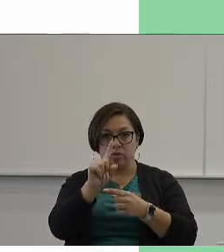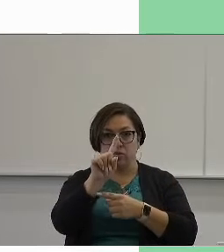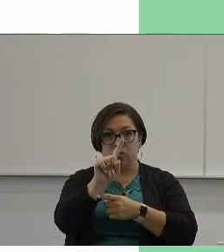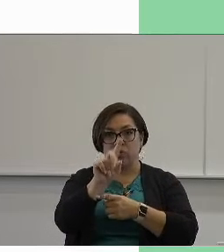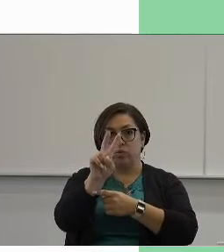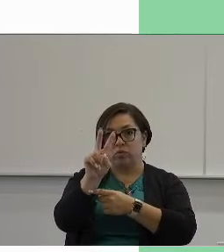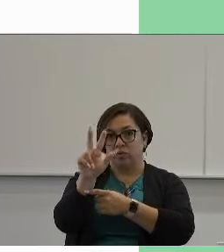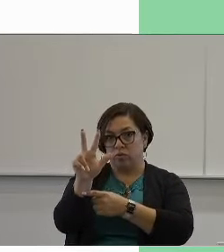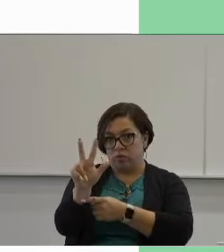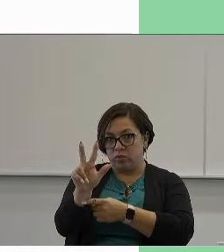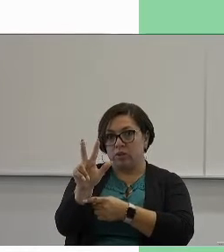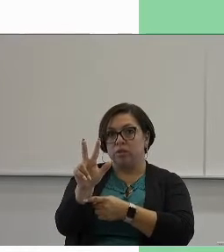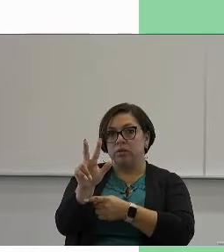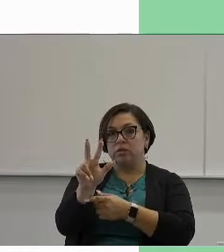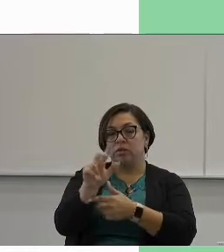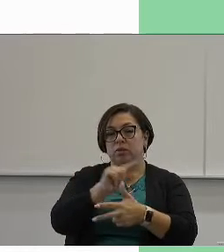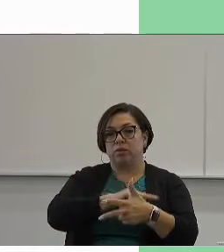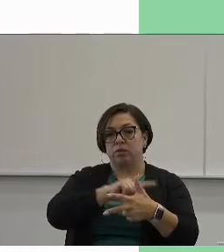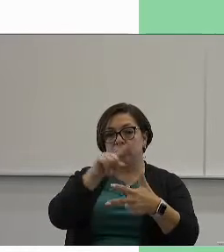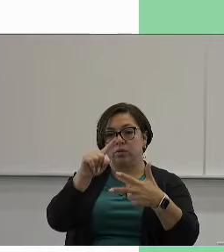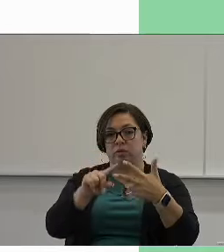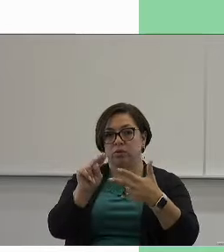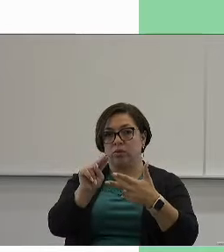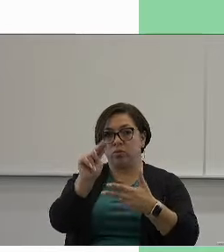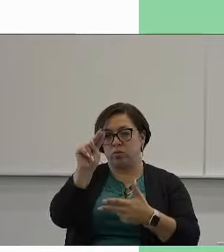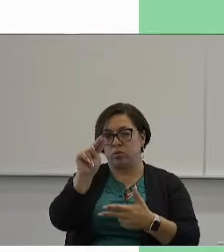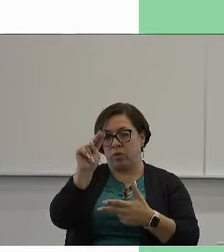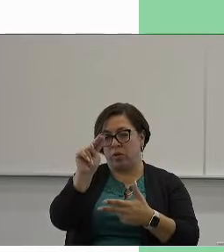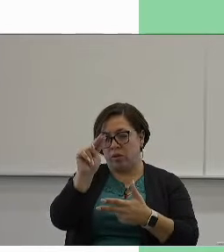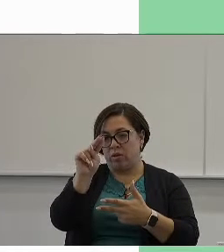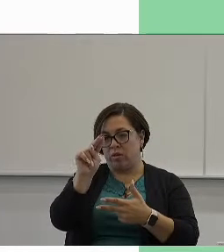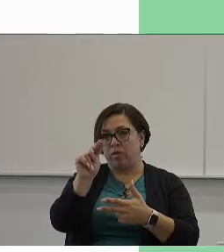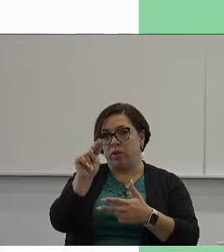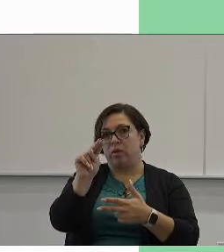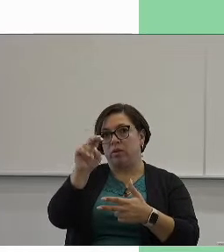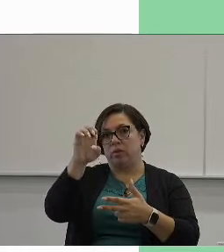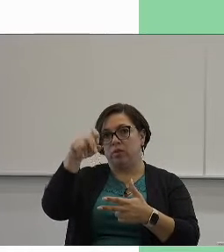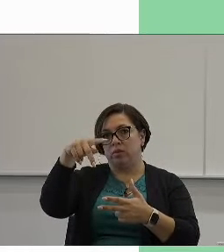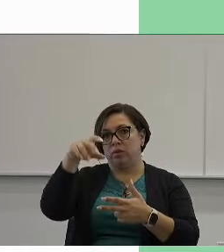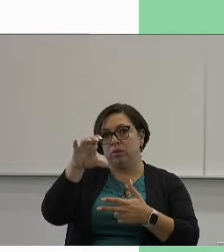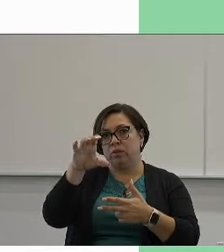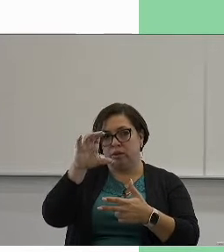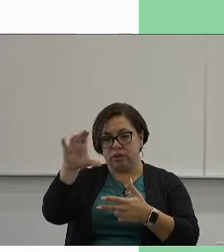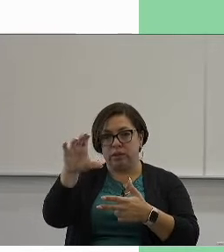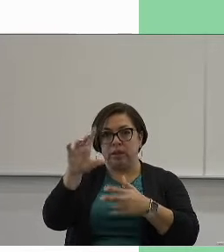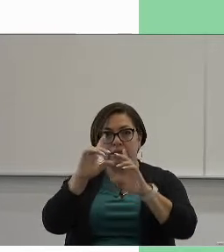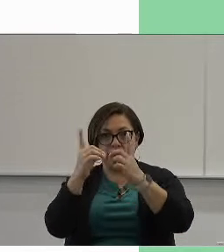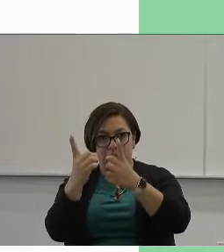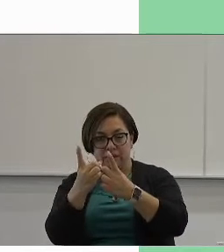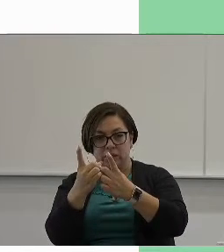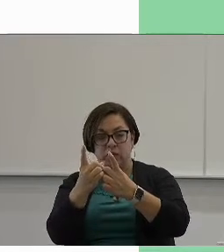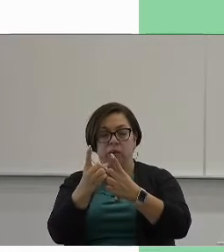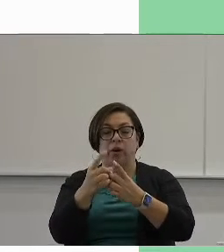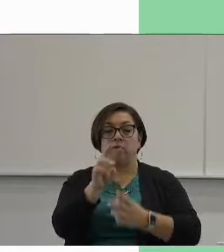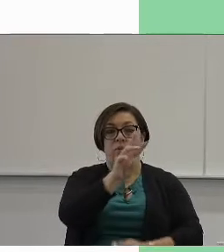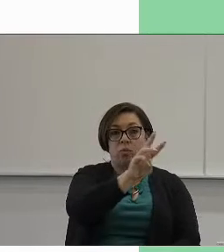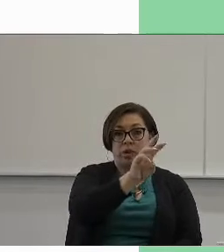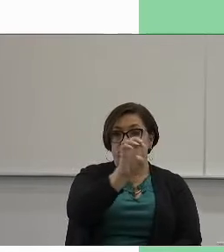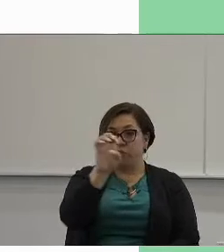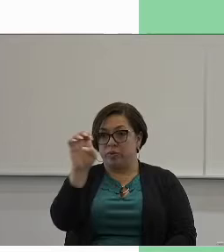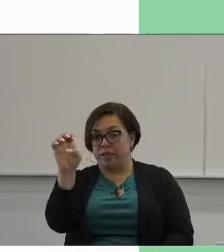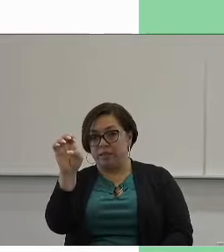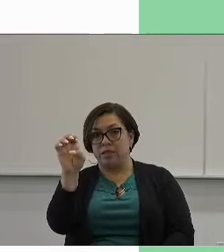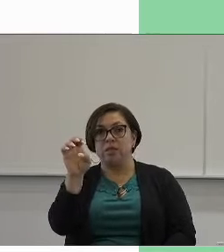3 are at the northern end of the Community College District, moving from west to east. And then Districts